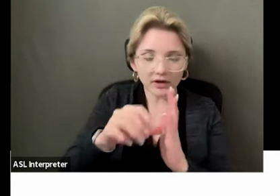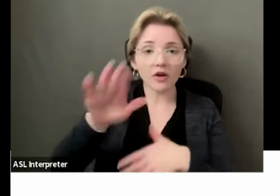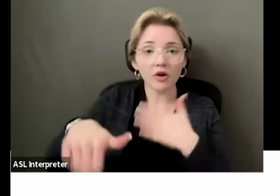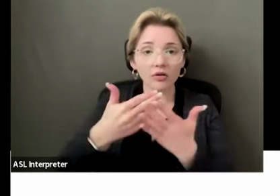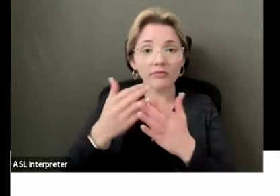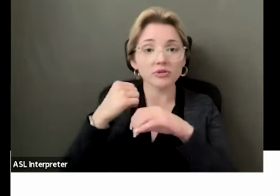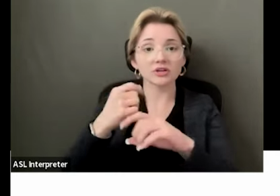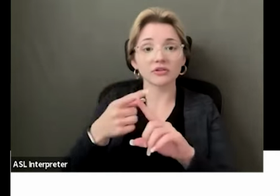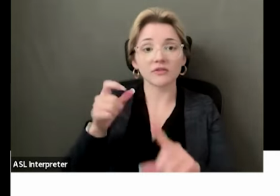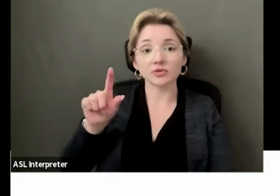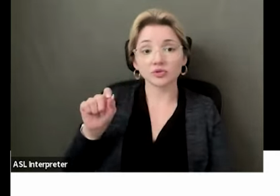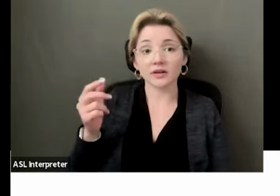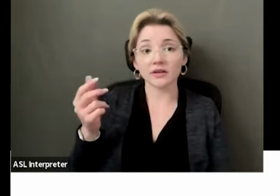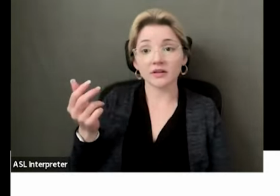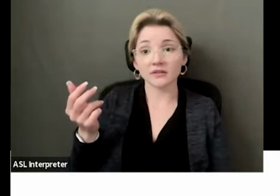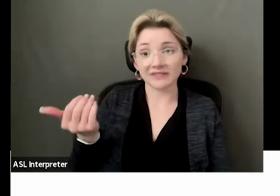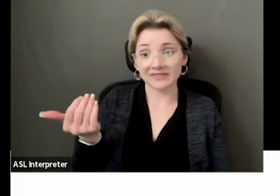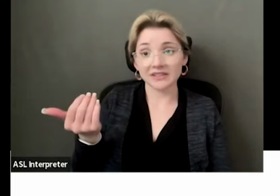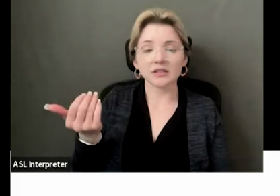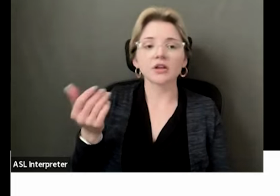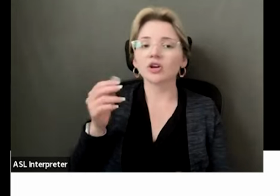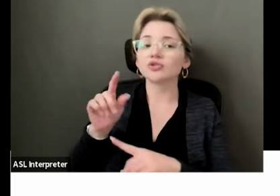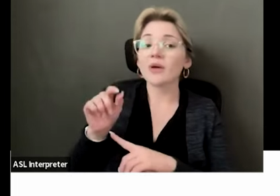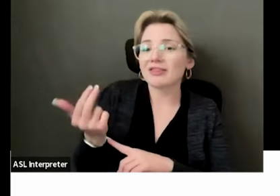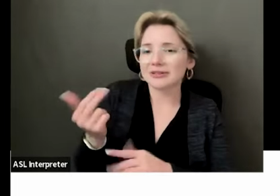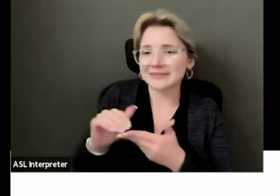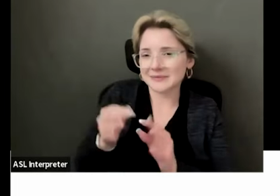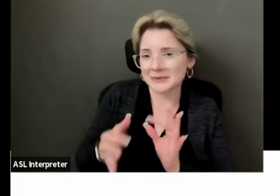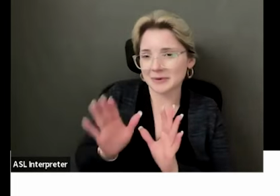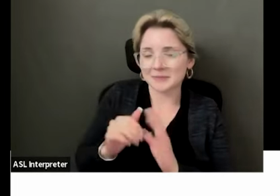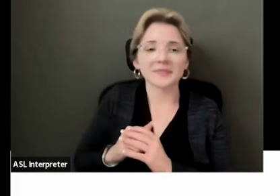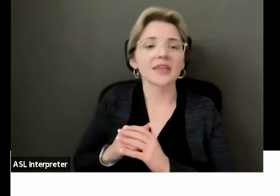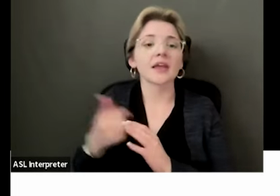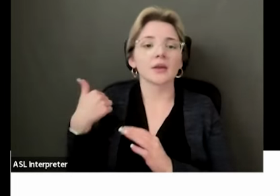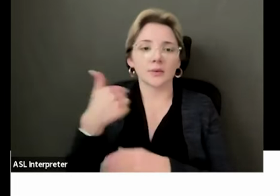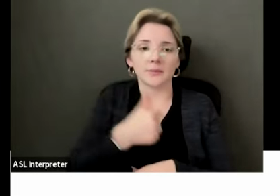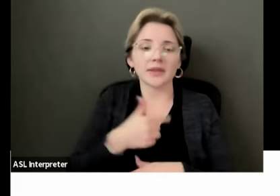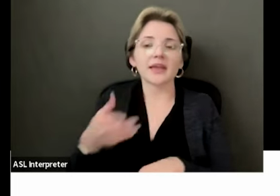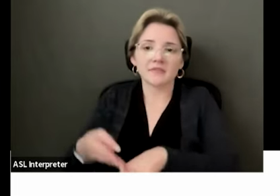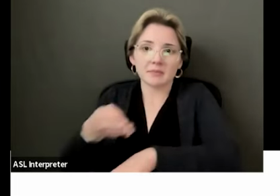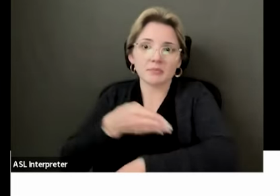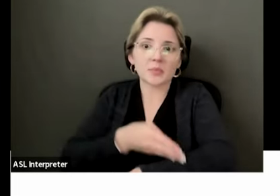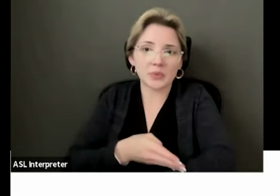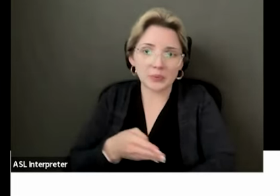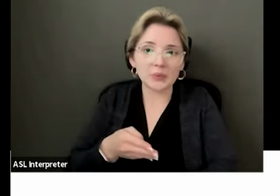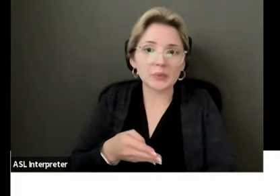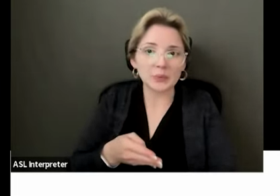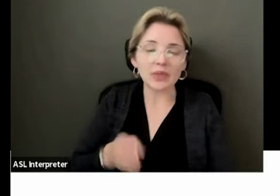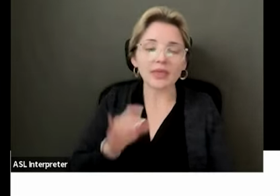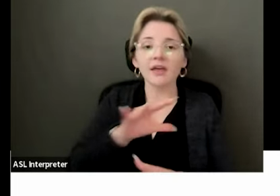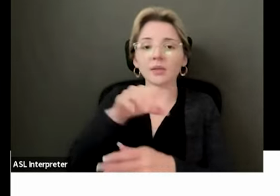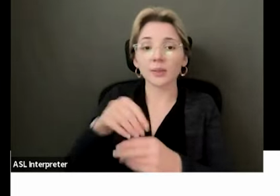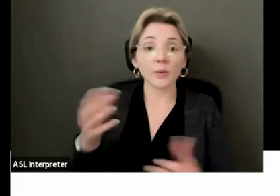2013 remain, and they're just expanded. These protections were expanded. So this included the